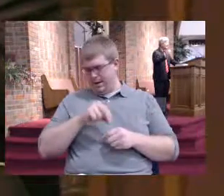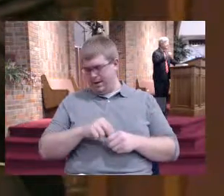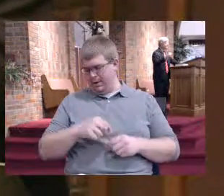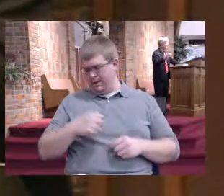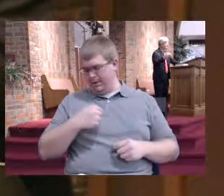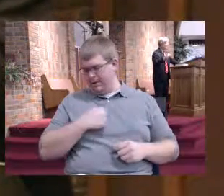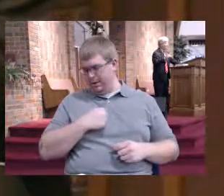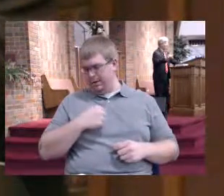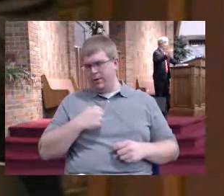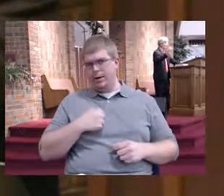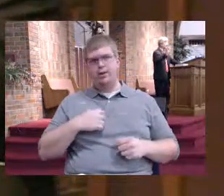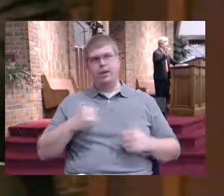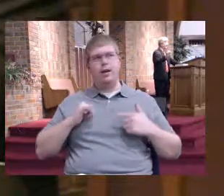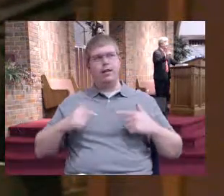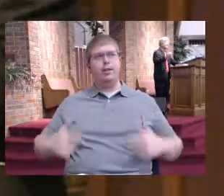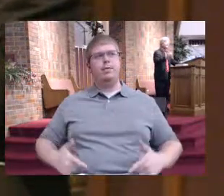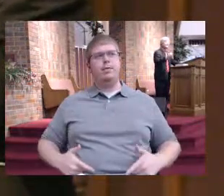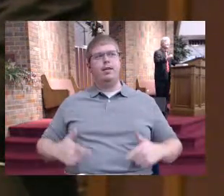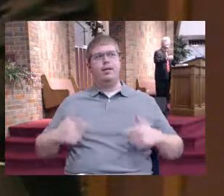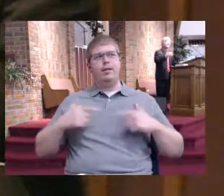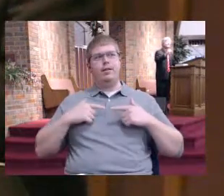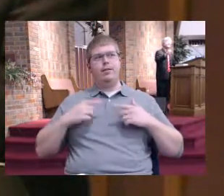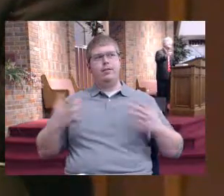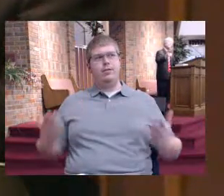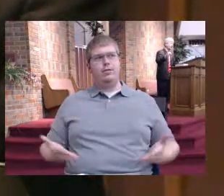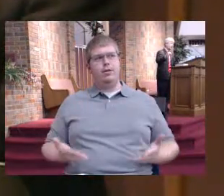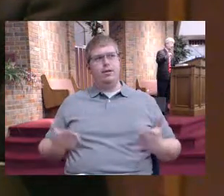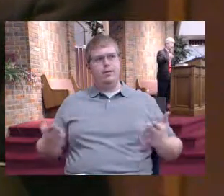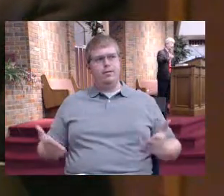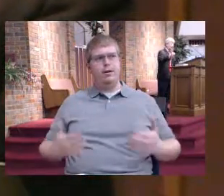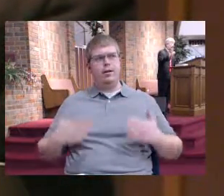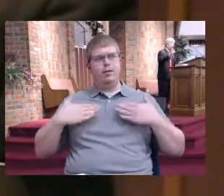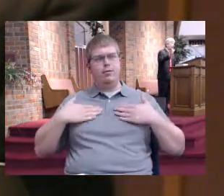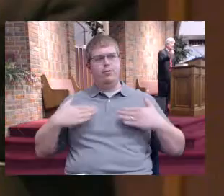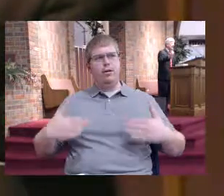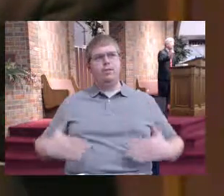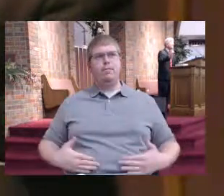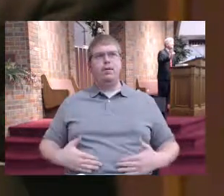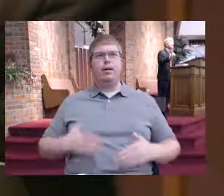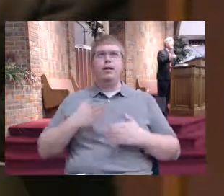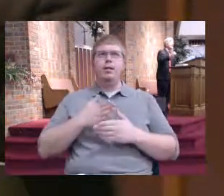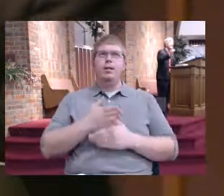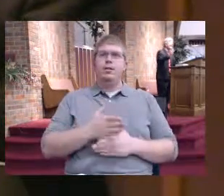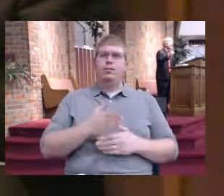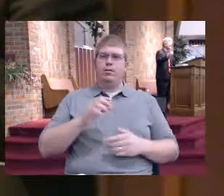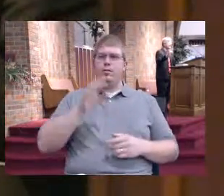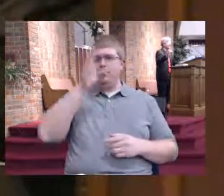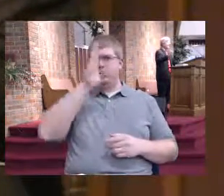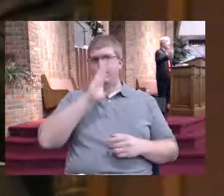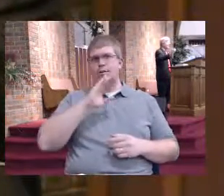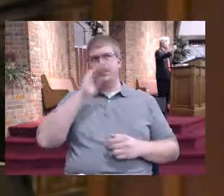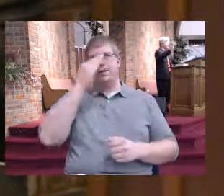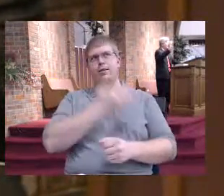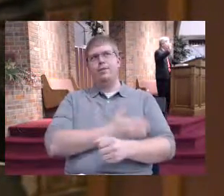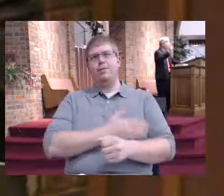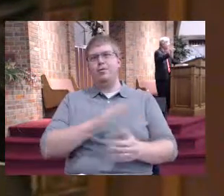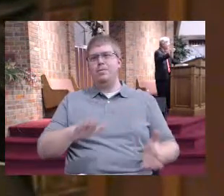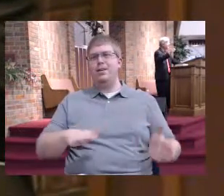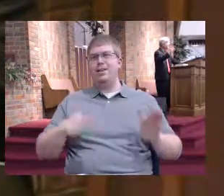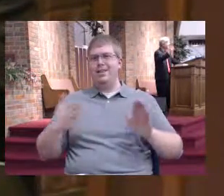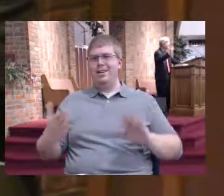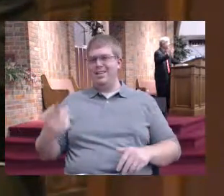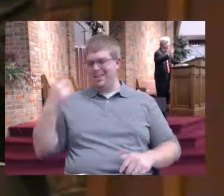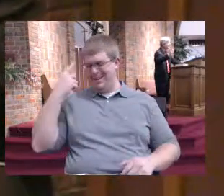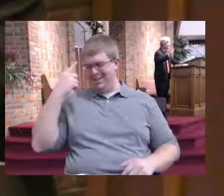that I live in the flesh, I live by faith in the Son of God, who loved me, gave himself for